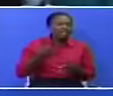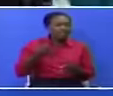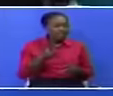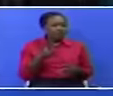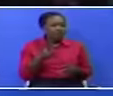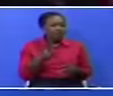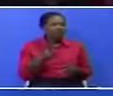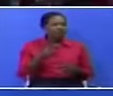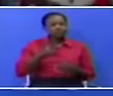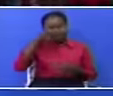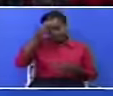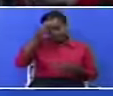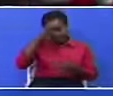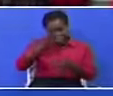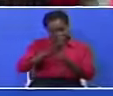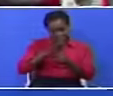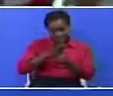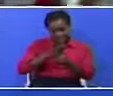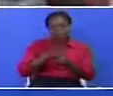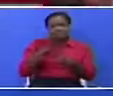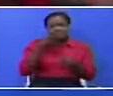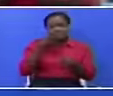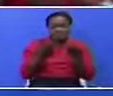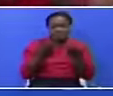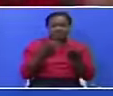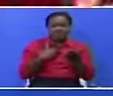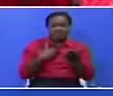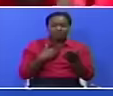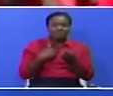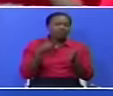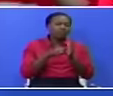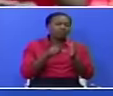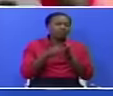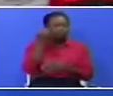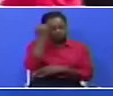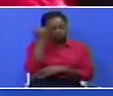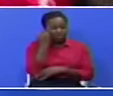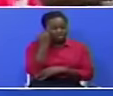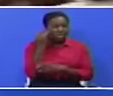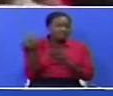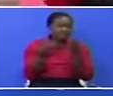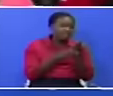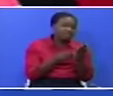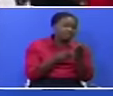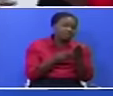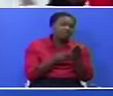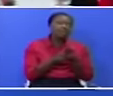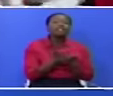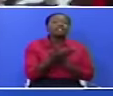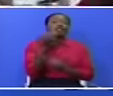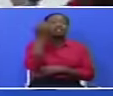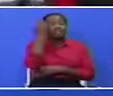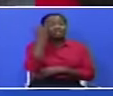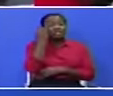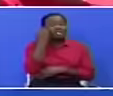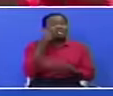that they should actually take up this matter to court, bring the culprits and, nail them in court as per the